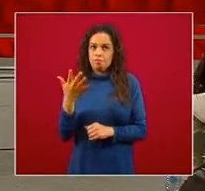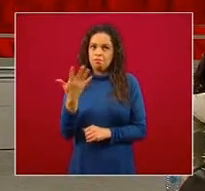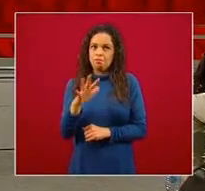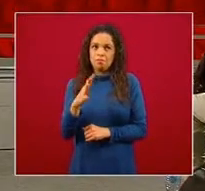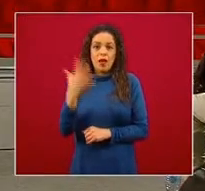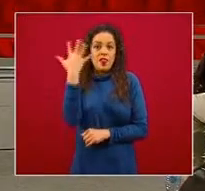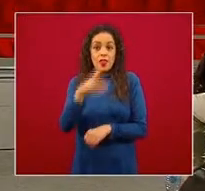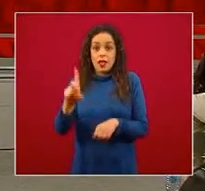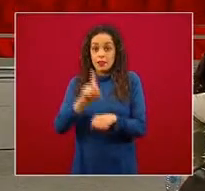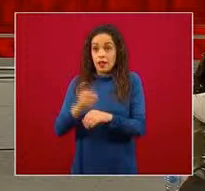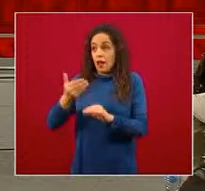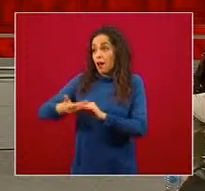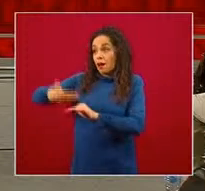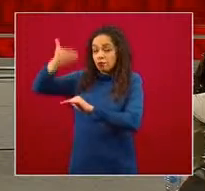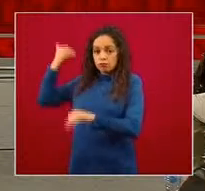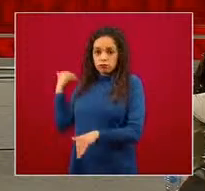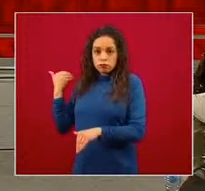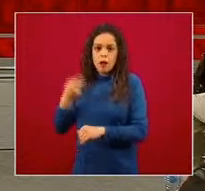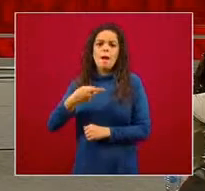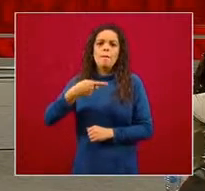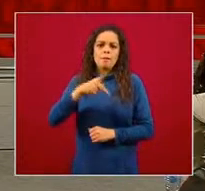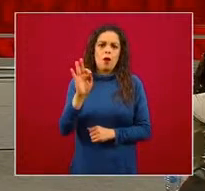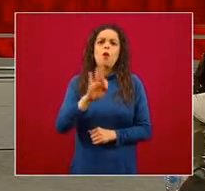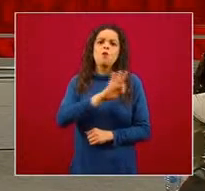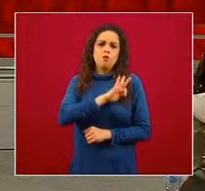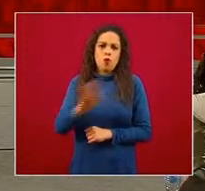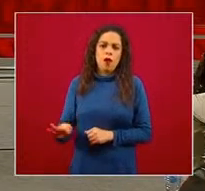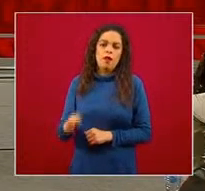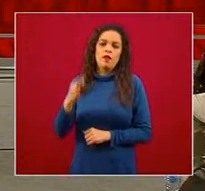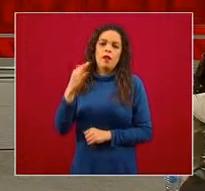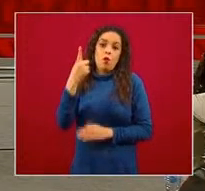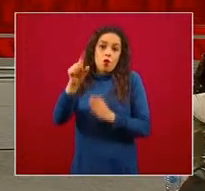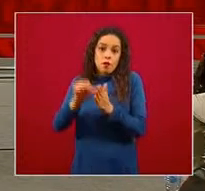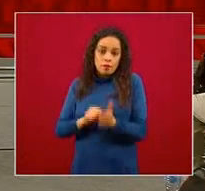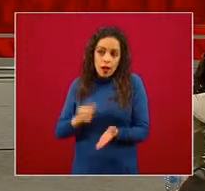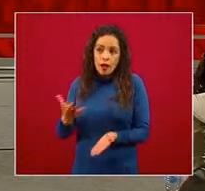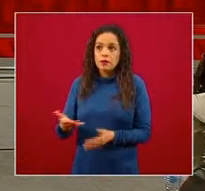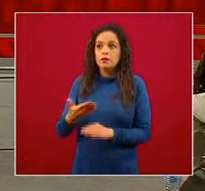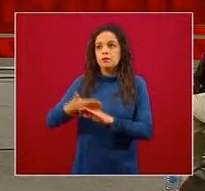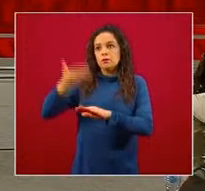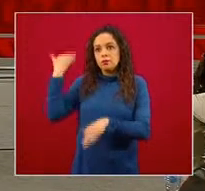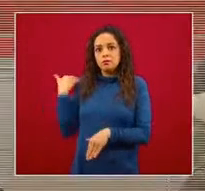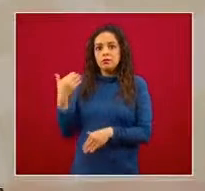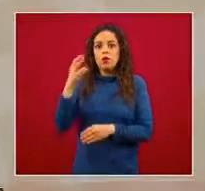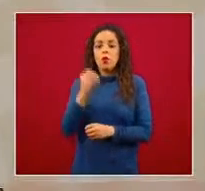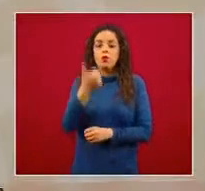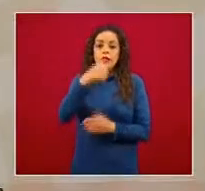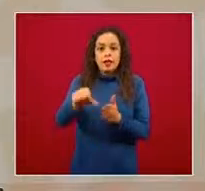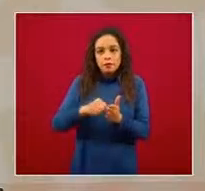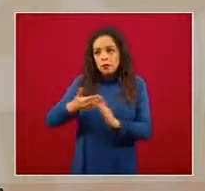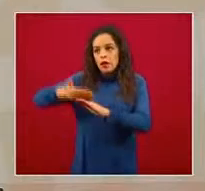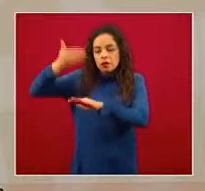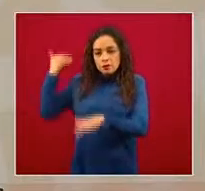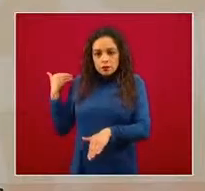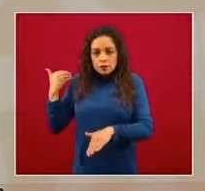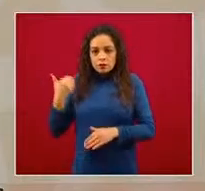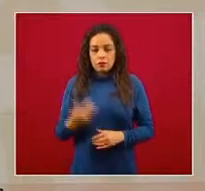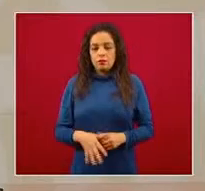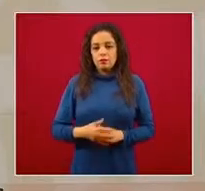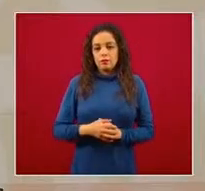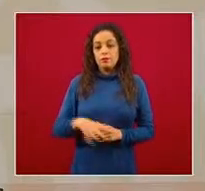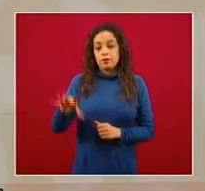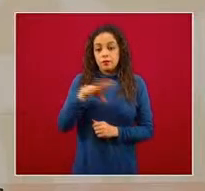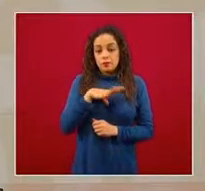10 days before, or perhaps it can go back to a month, 3 months, even 6 months, this